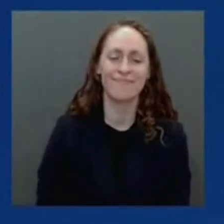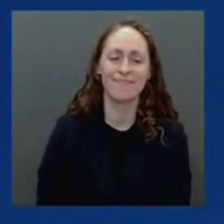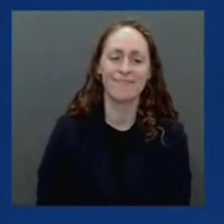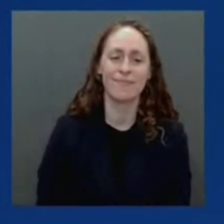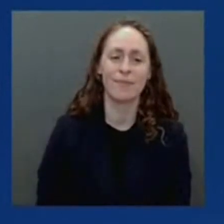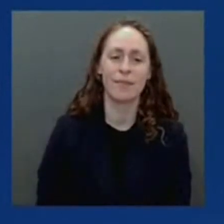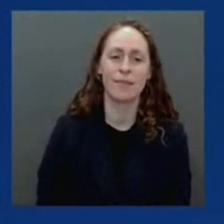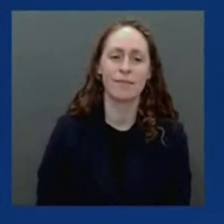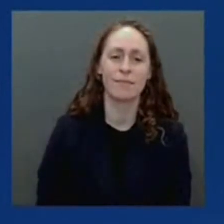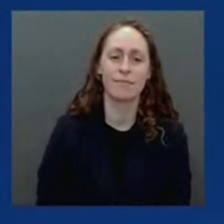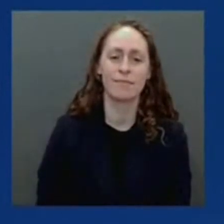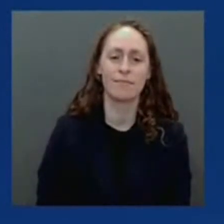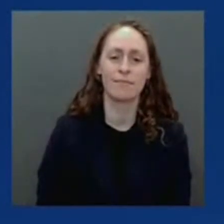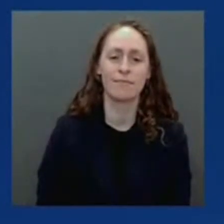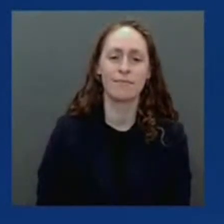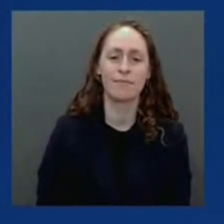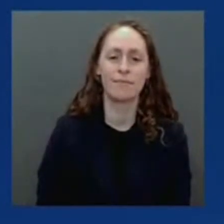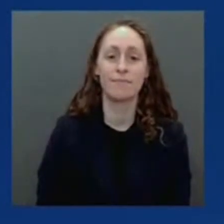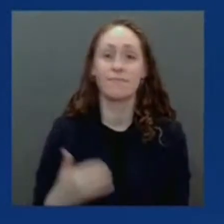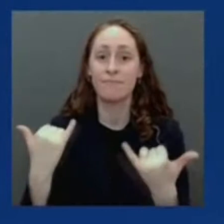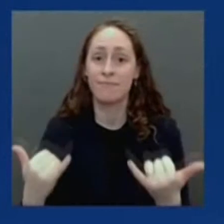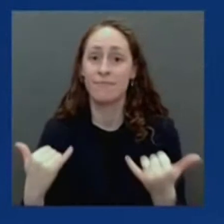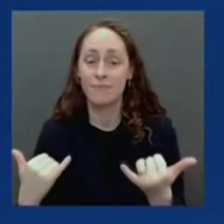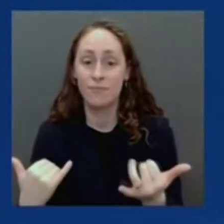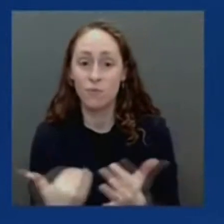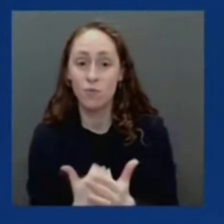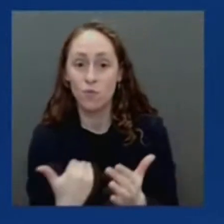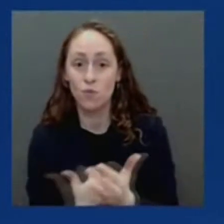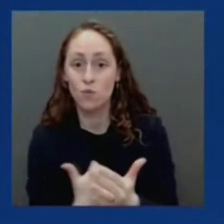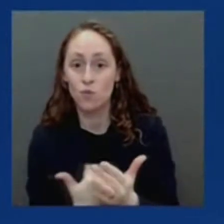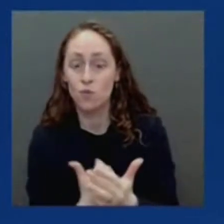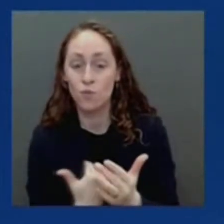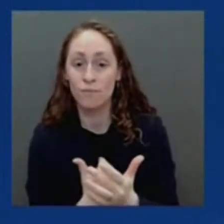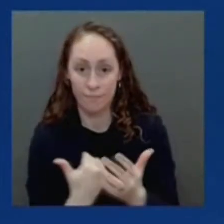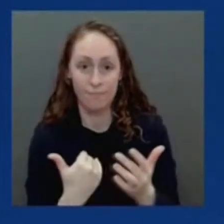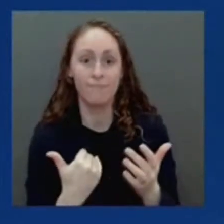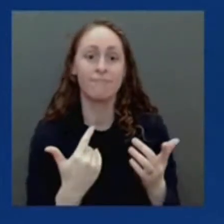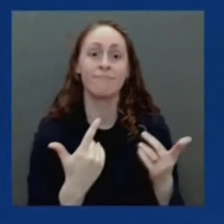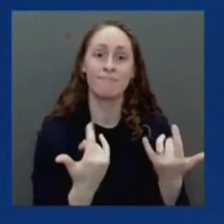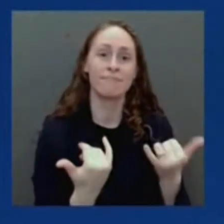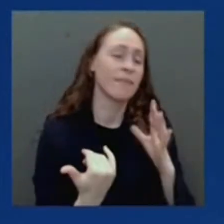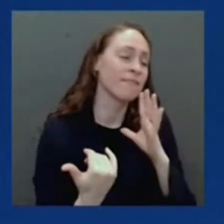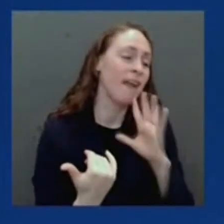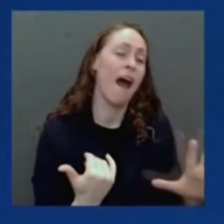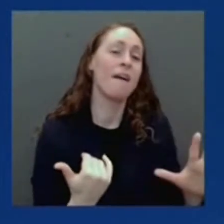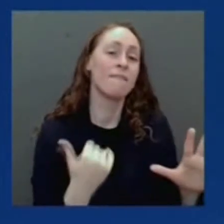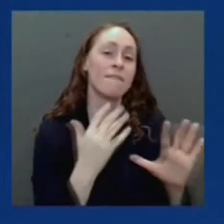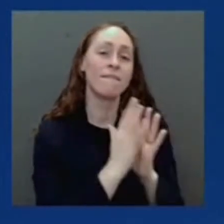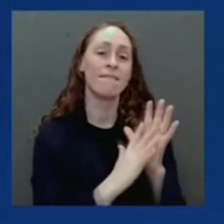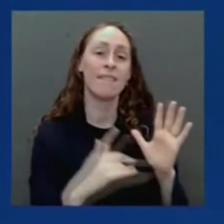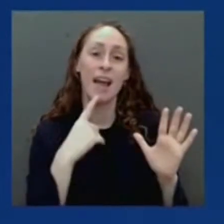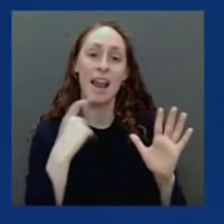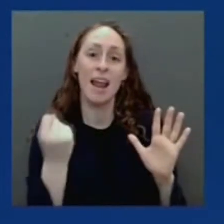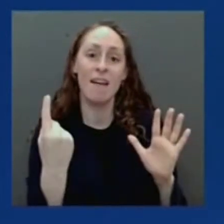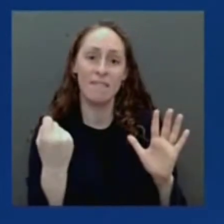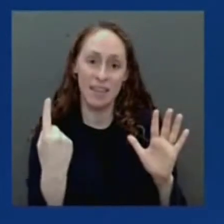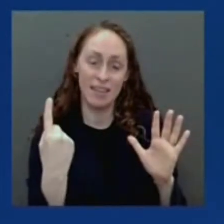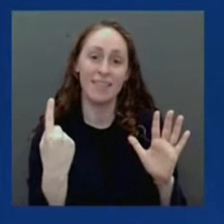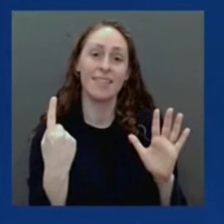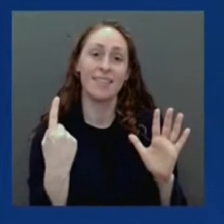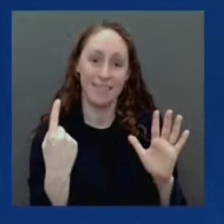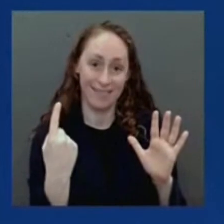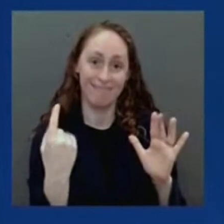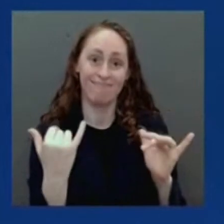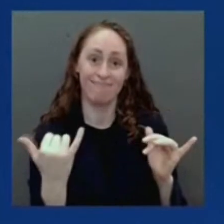kids around the country. Now, with a potential vaccine for kids under 5 on the horizon, our message to parents